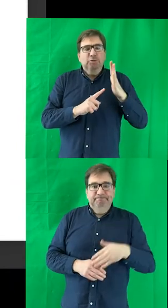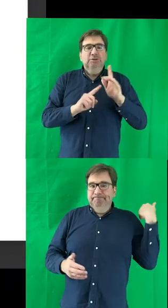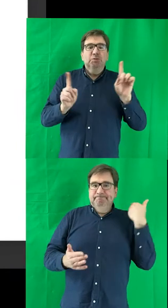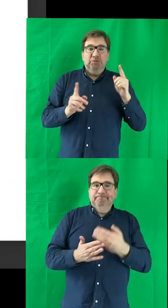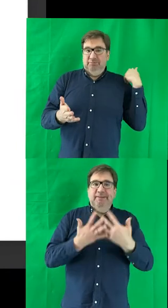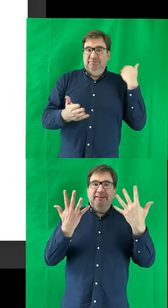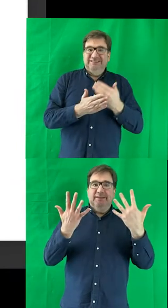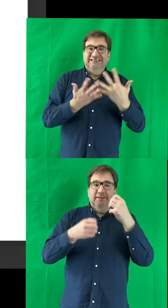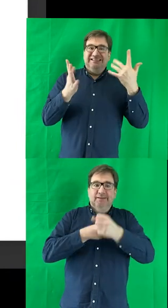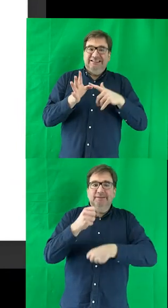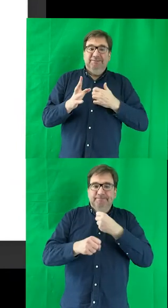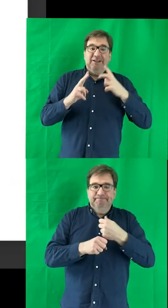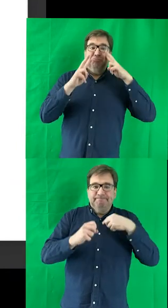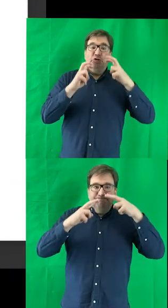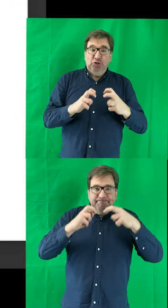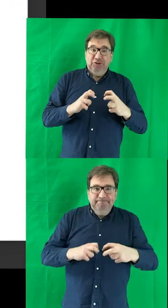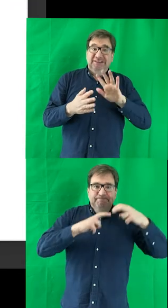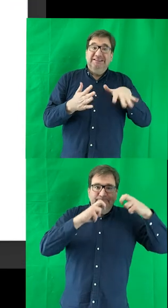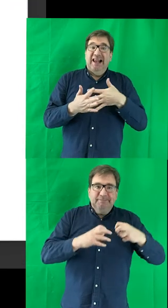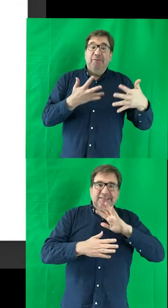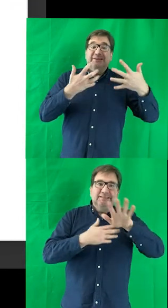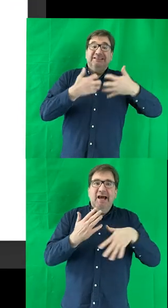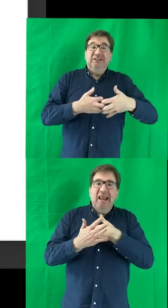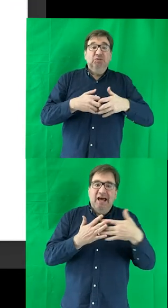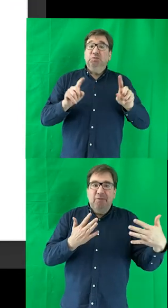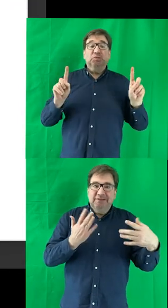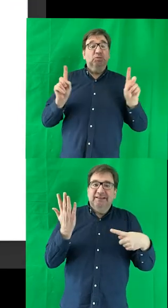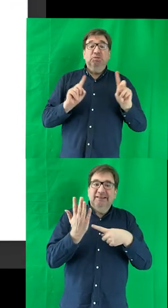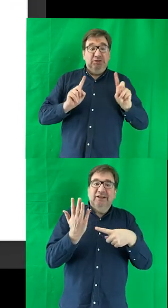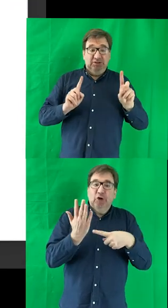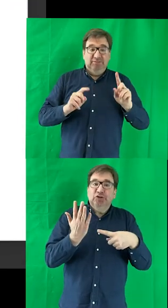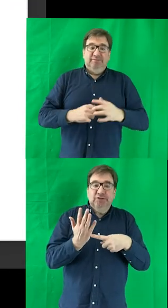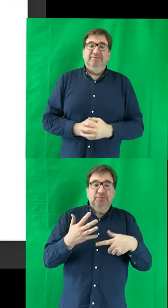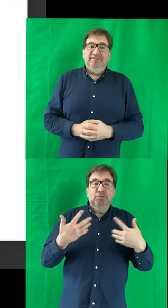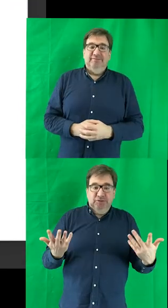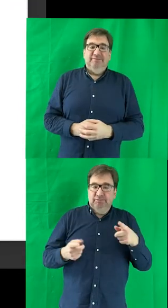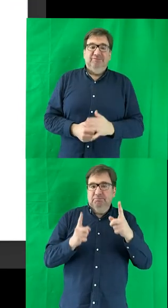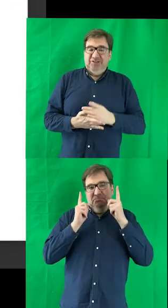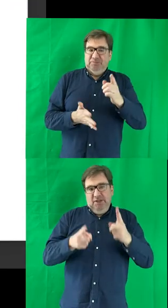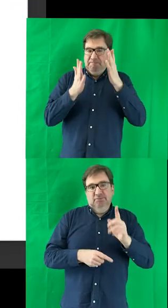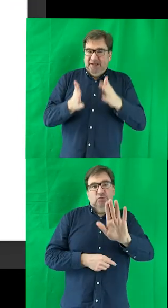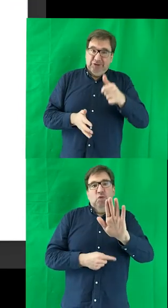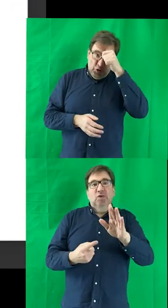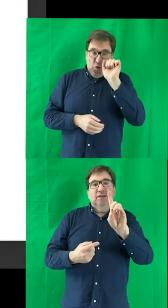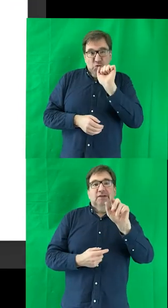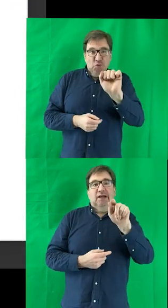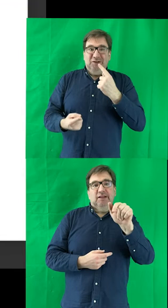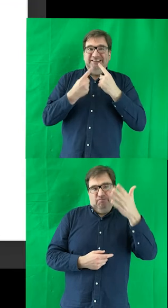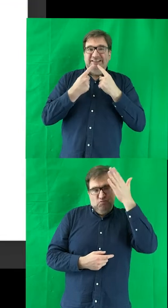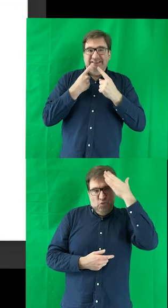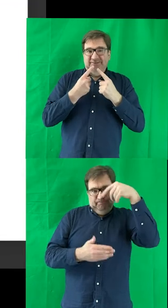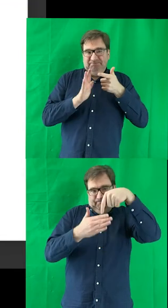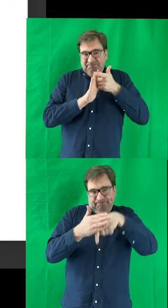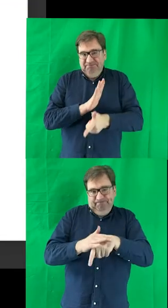important in the past 10 years of my research in the sign language technology area is you really need to know